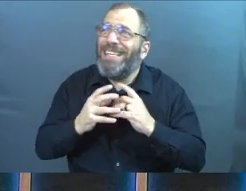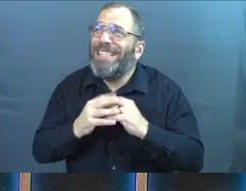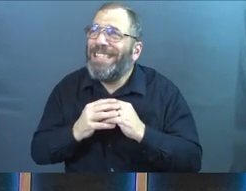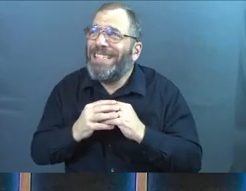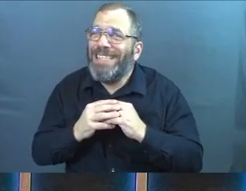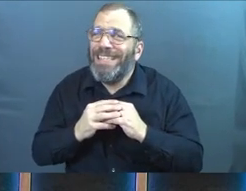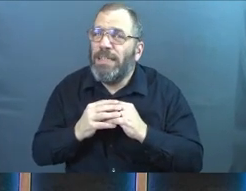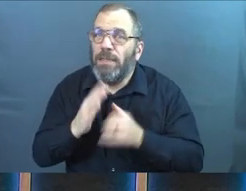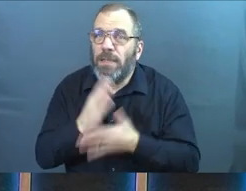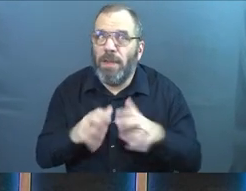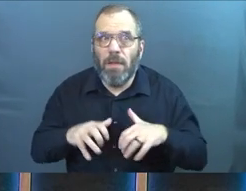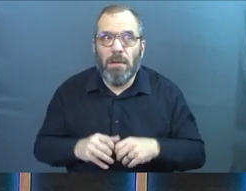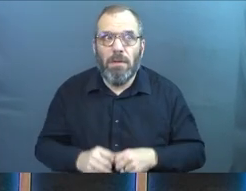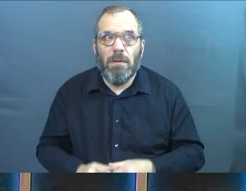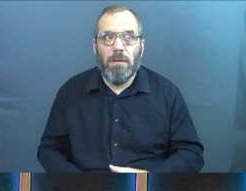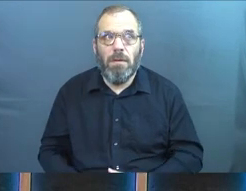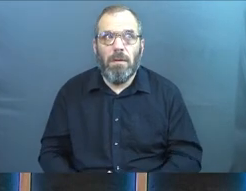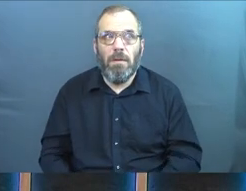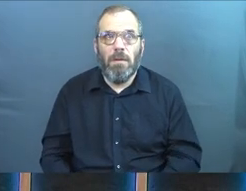Just got real.